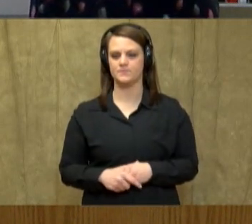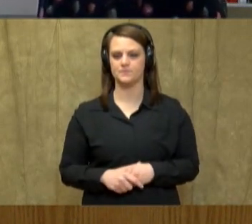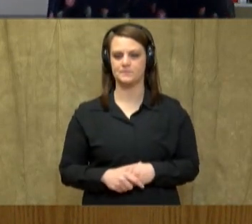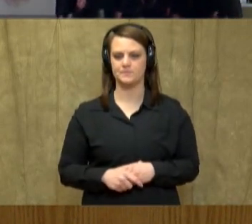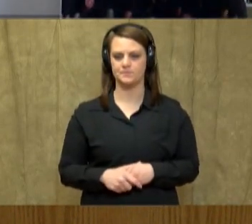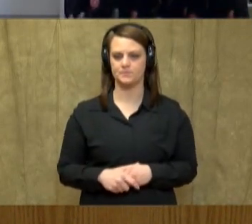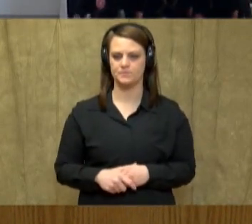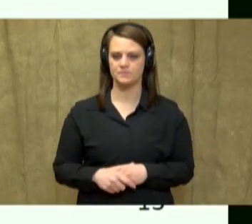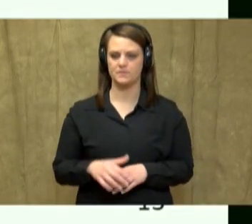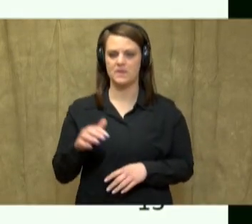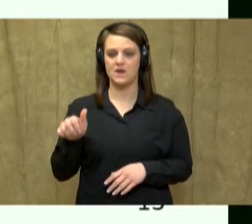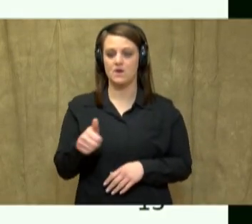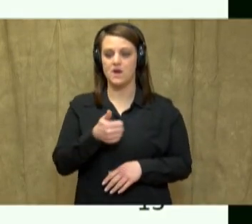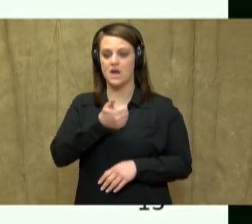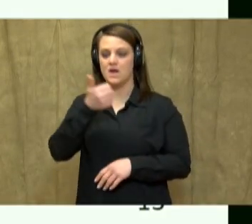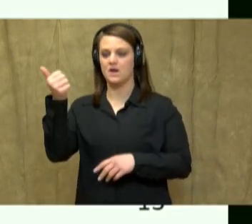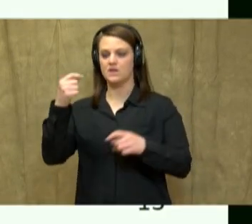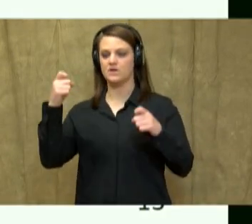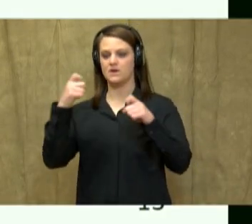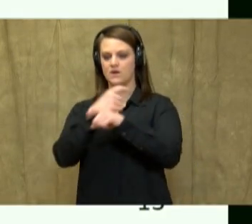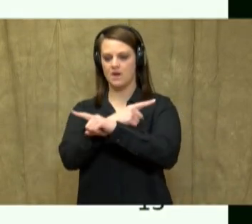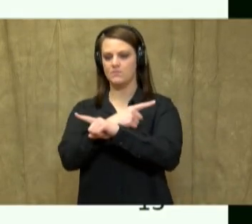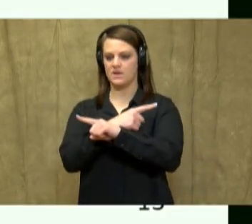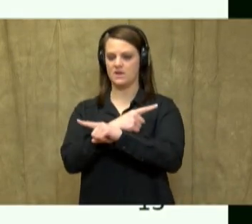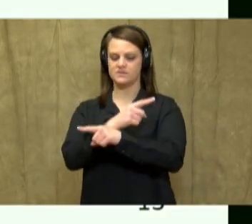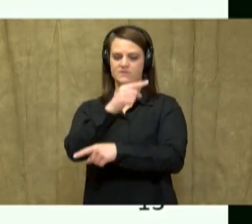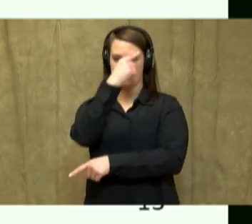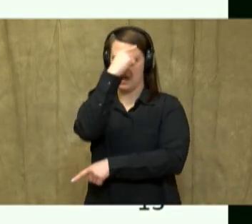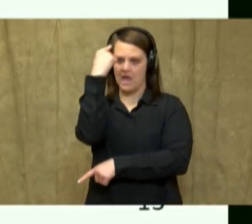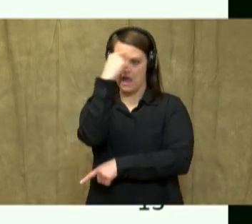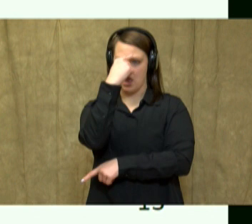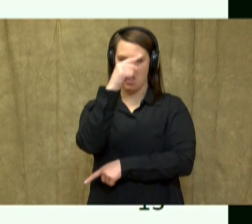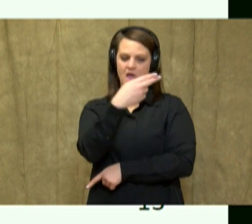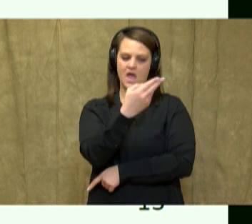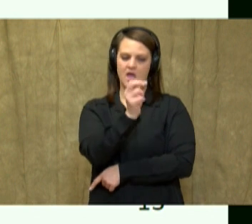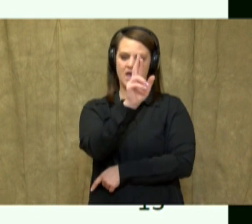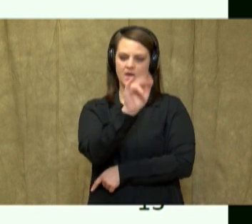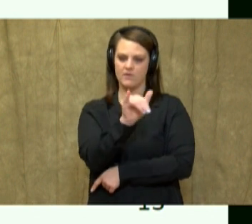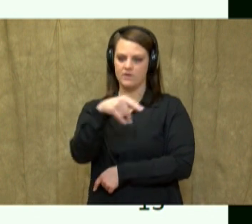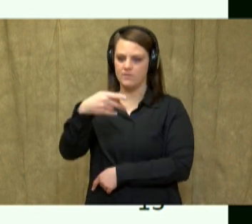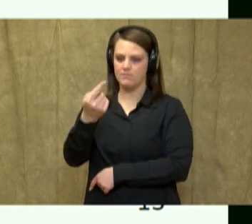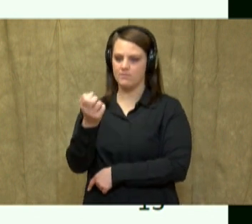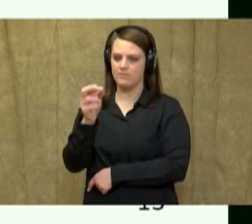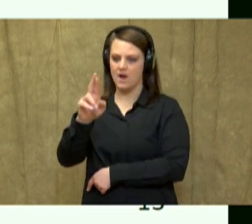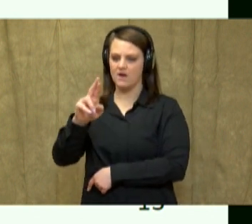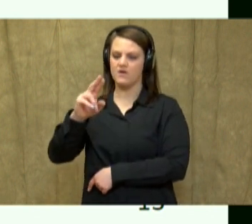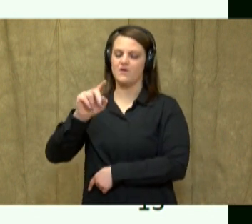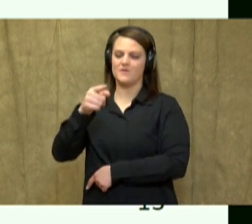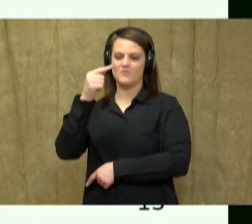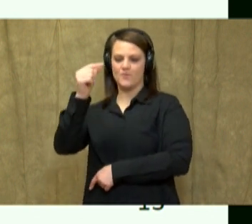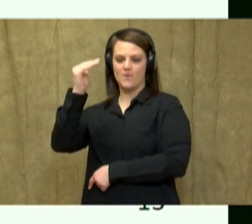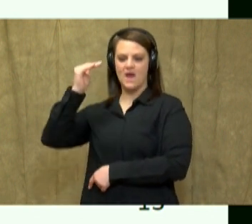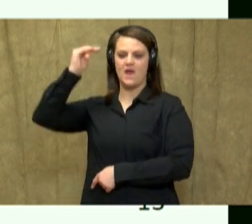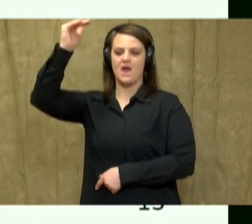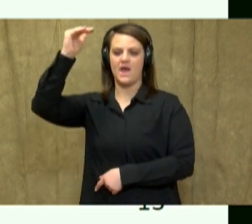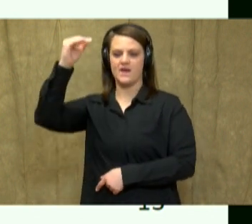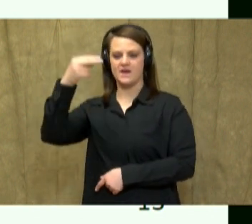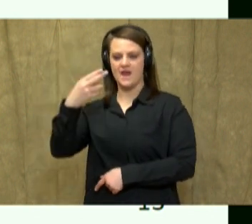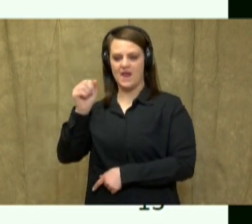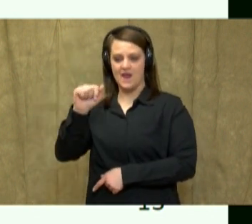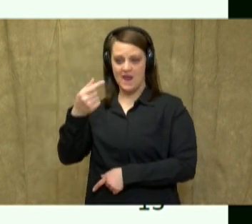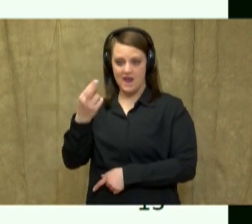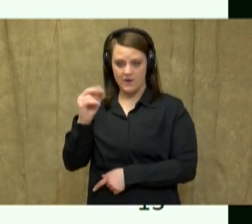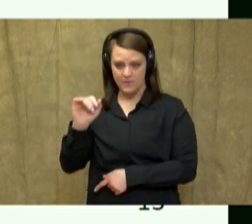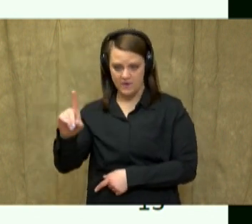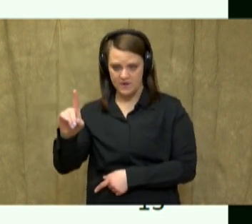Now, another complex trait in Harry Potter is height. Hagrid. All right? We know he's